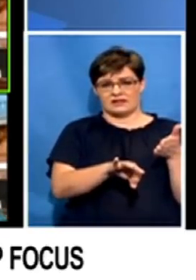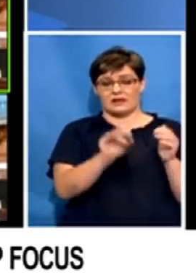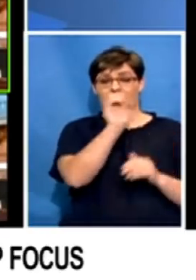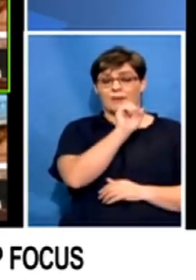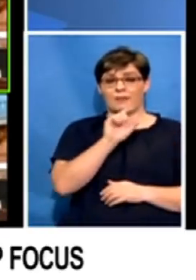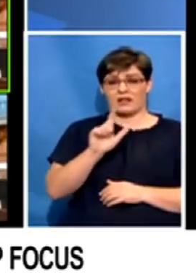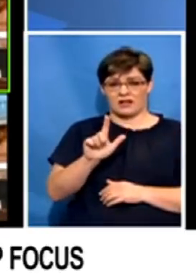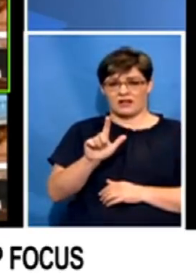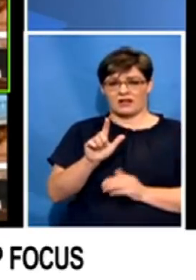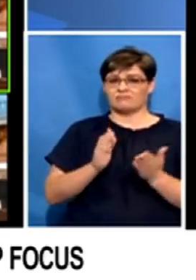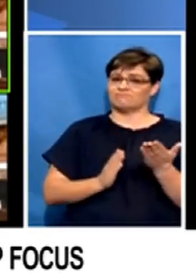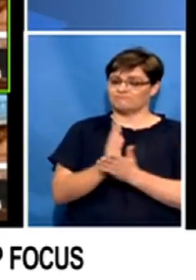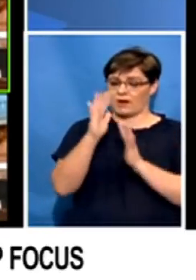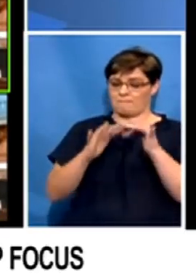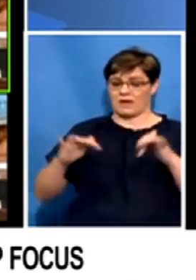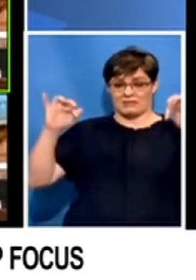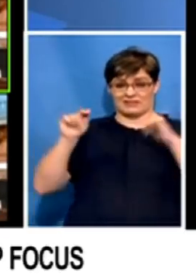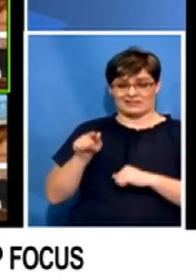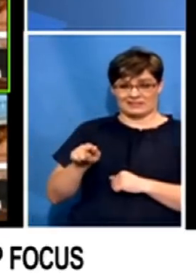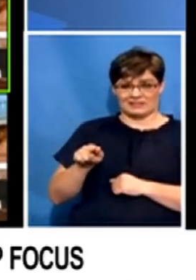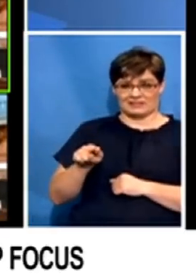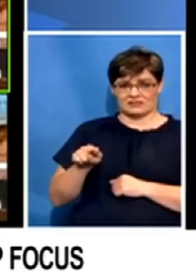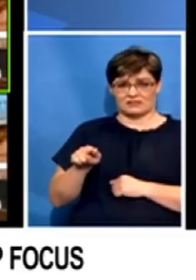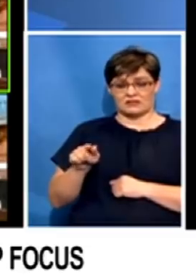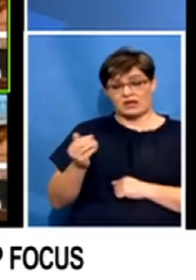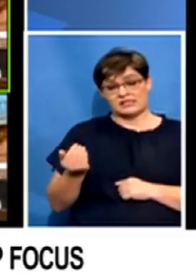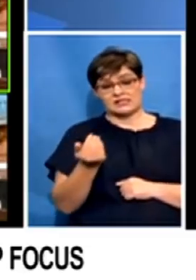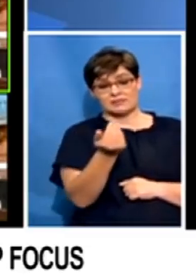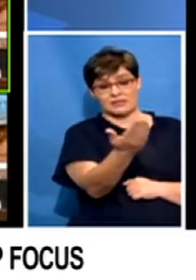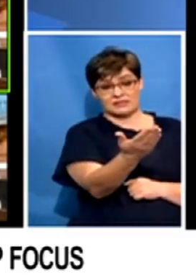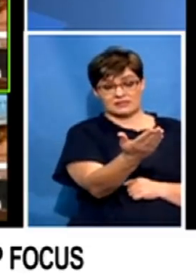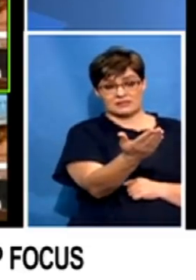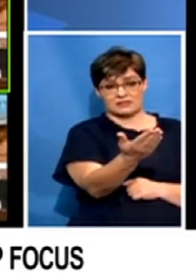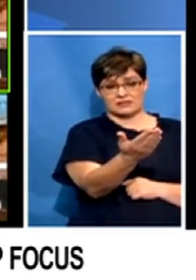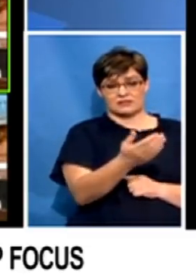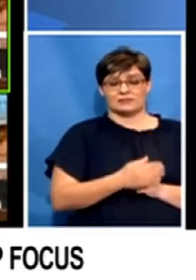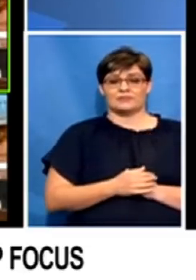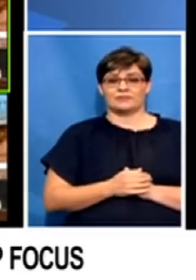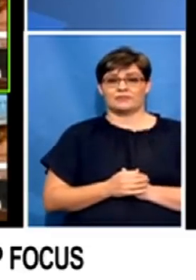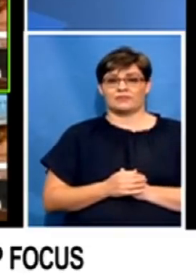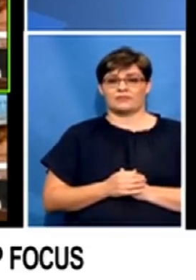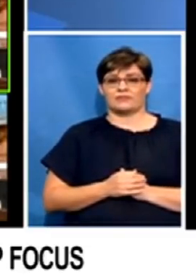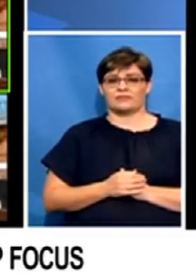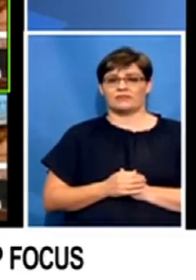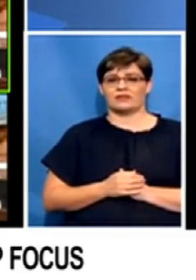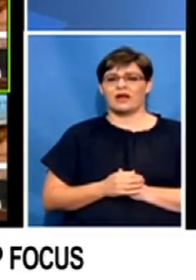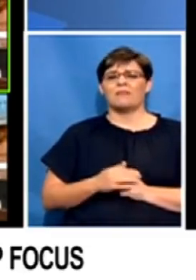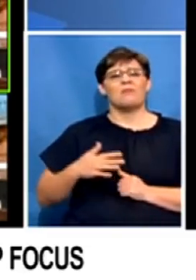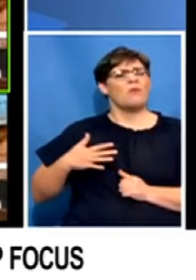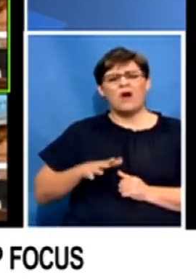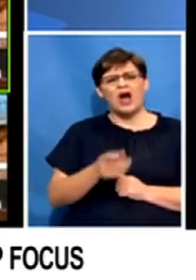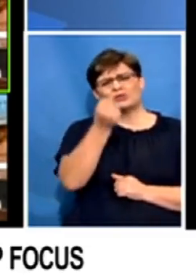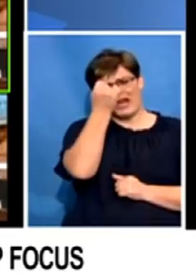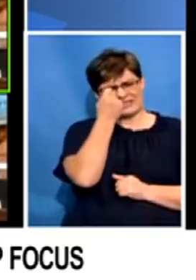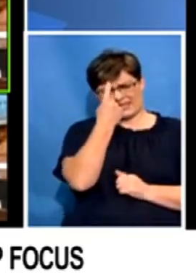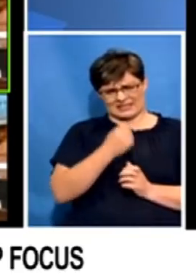and was submitted to him. So I just want to understand, how do you postulate the